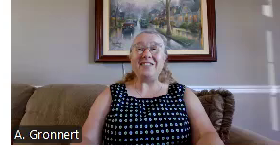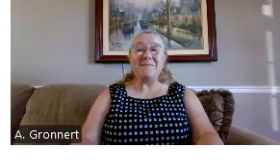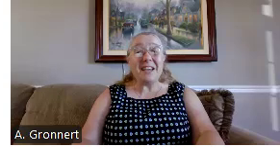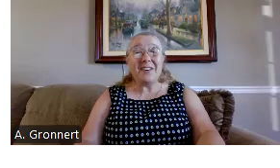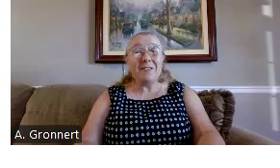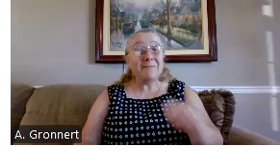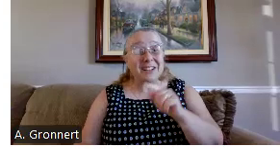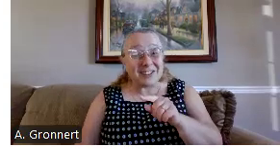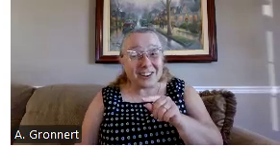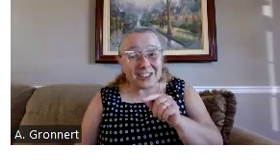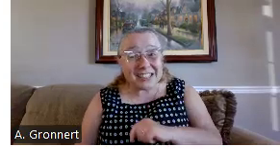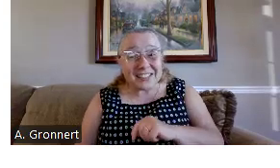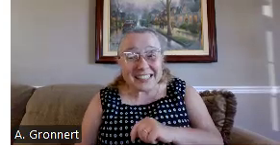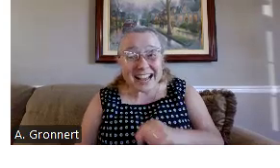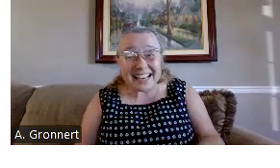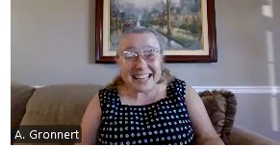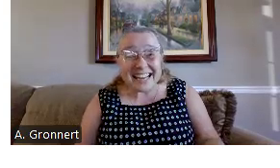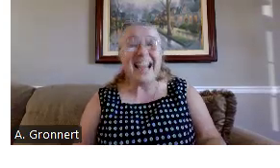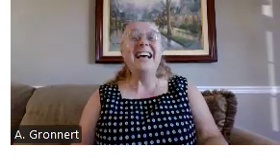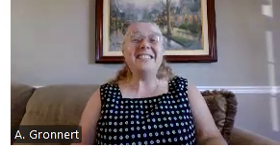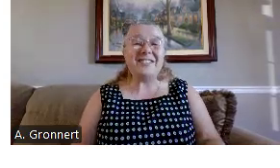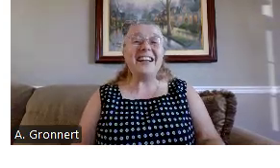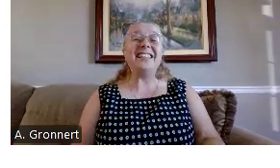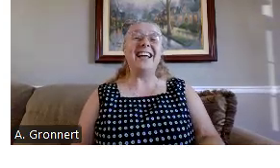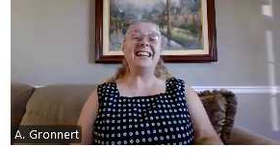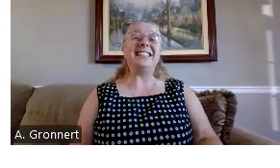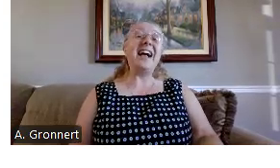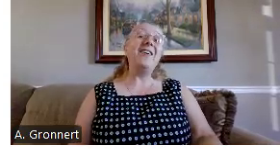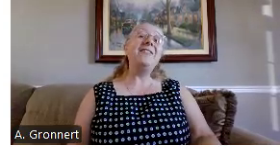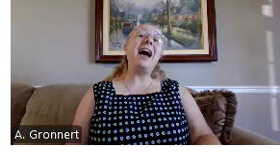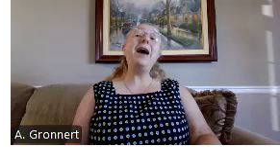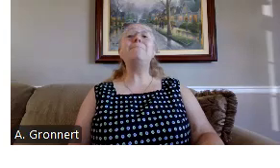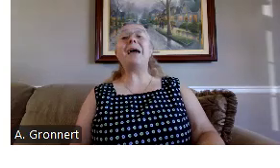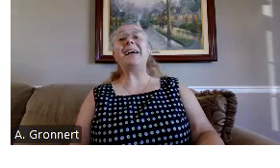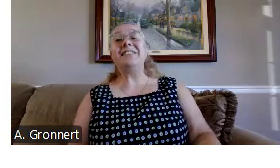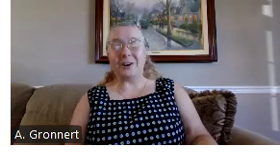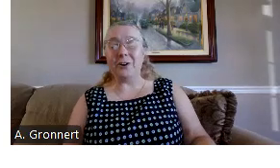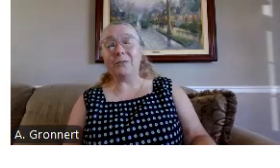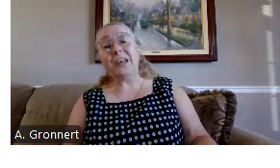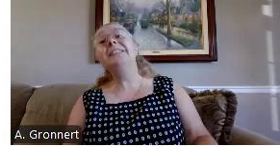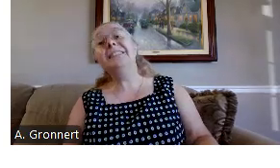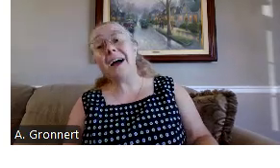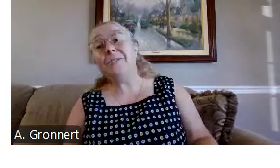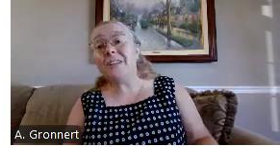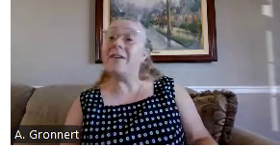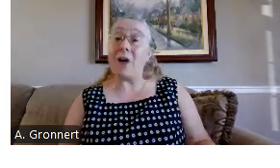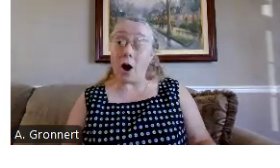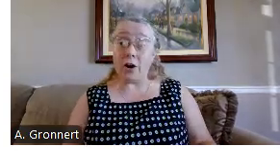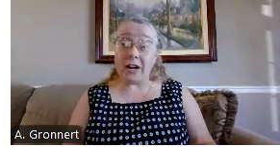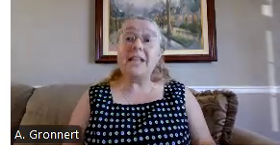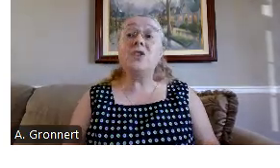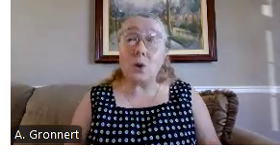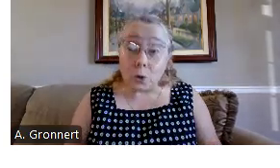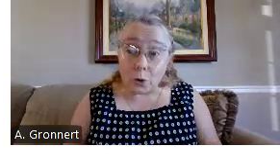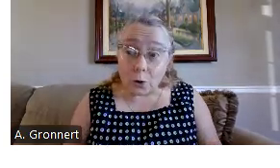Start in the middle, make sure you're still standing, straight line down, up and a curve. The sound of